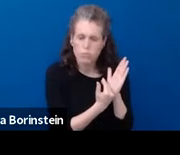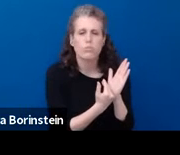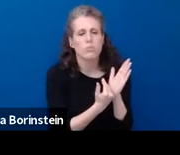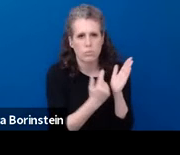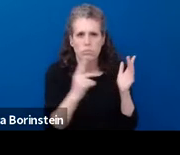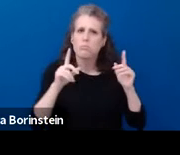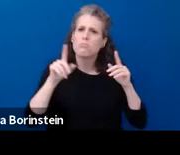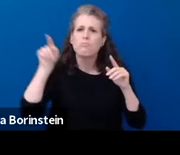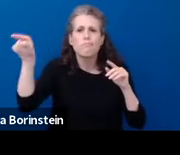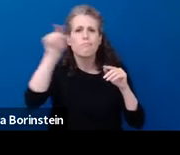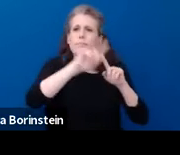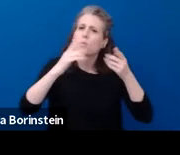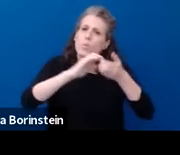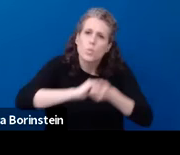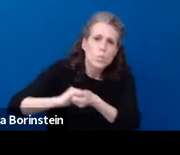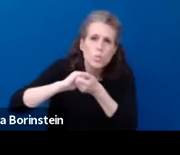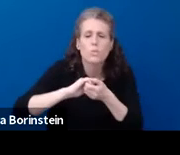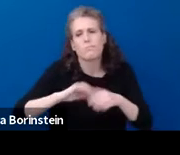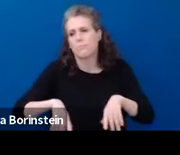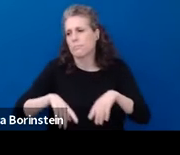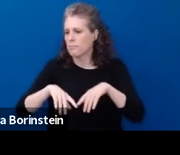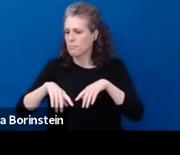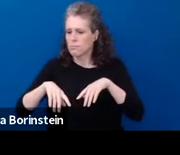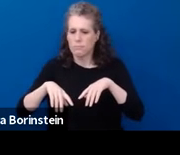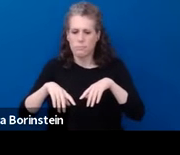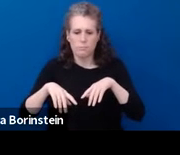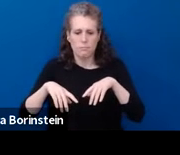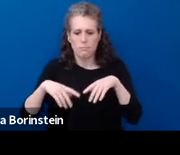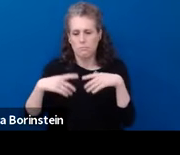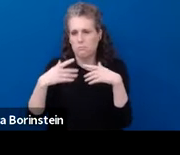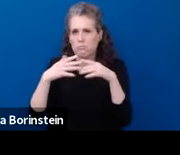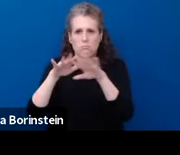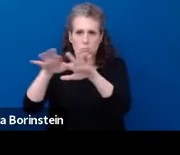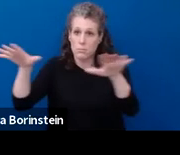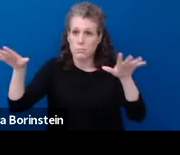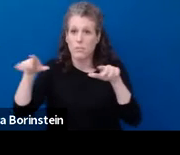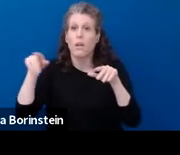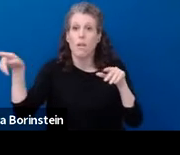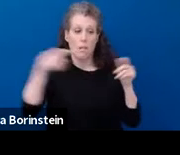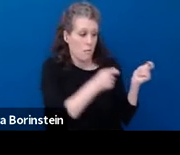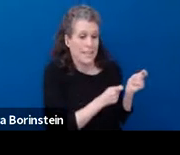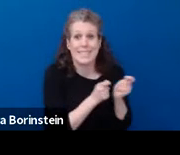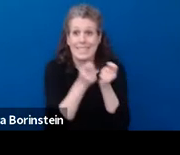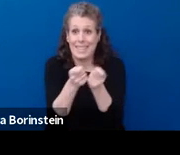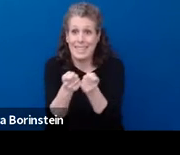institutions who would like which could be followed, and it could have some kind